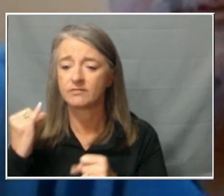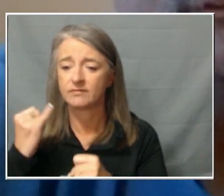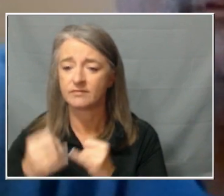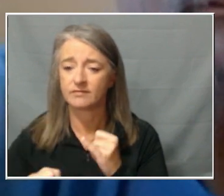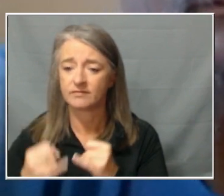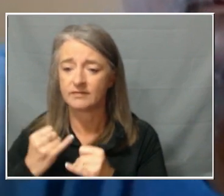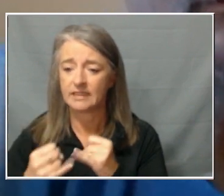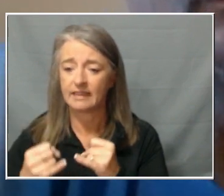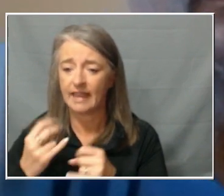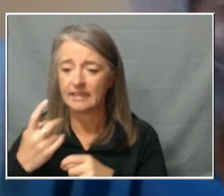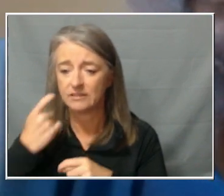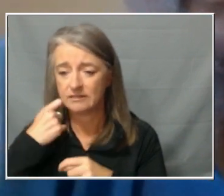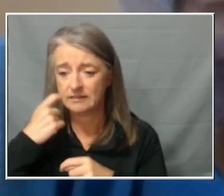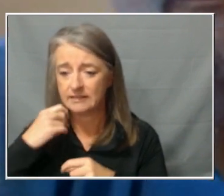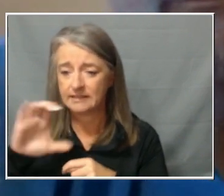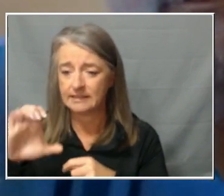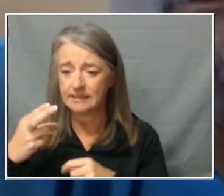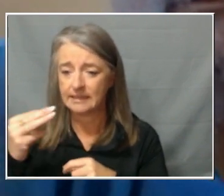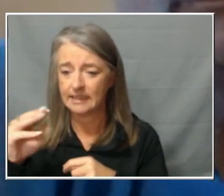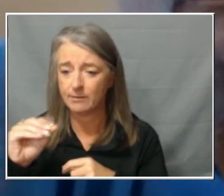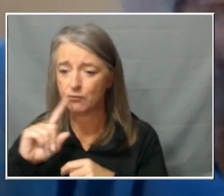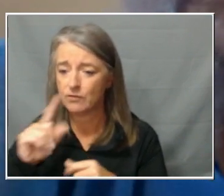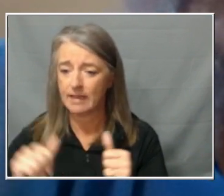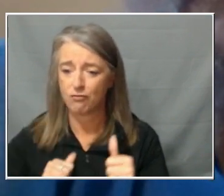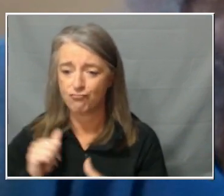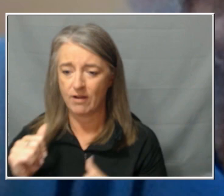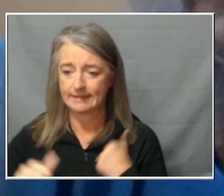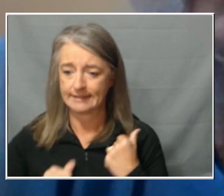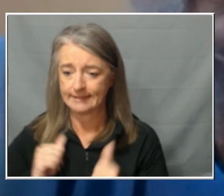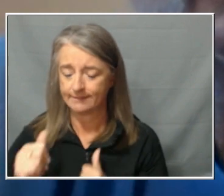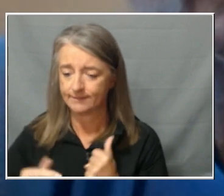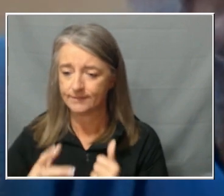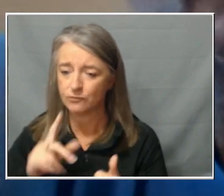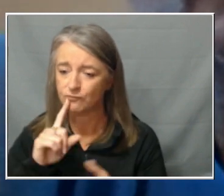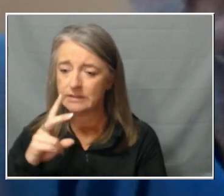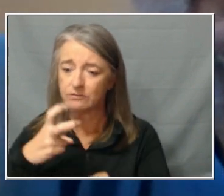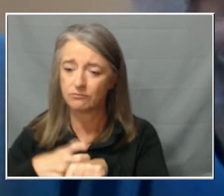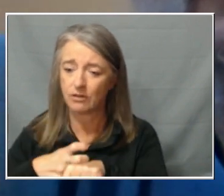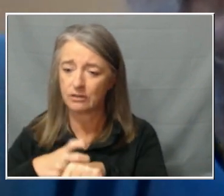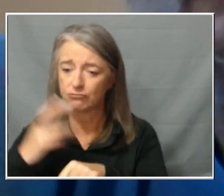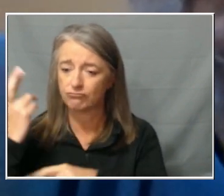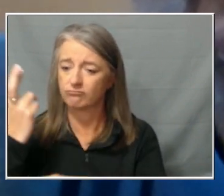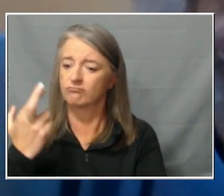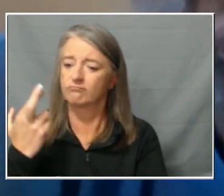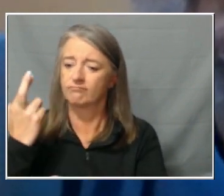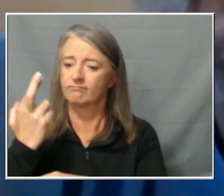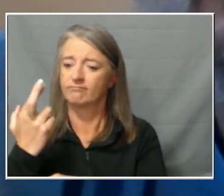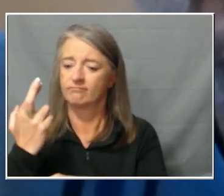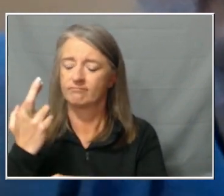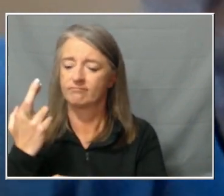the last rounds of chemo were really aggressive. And it's hard to realize that,